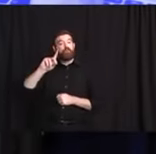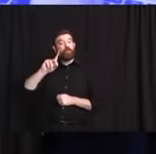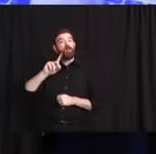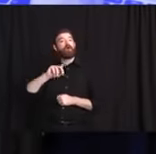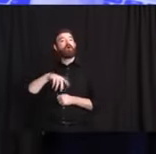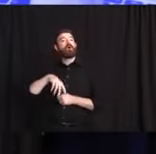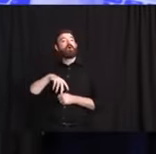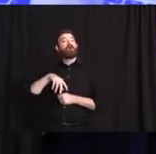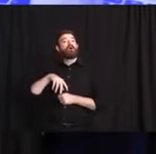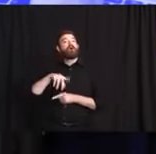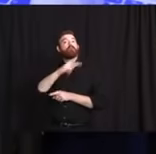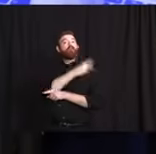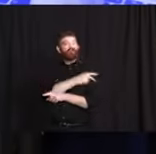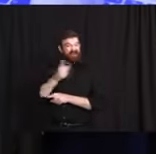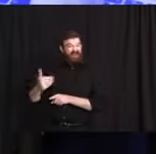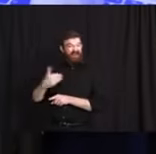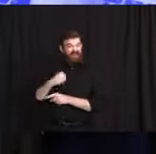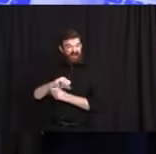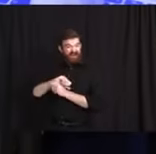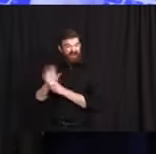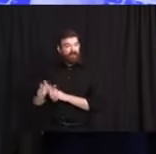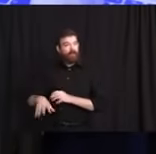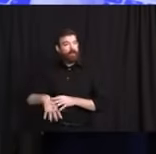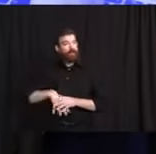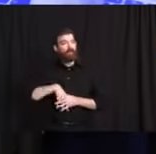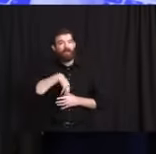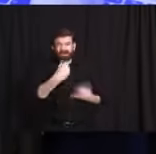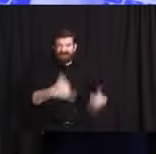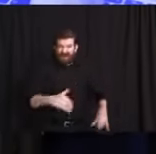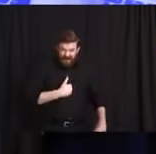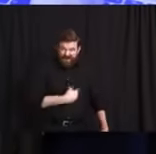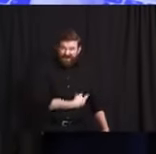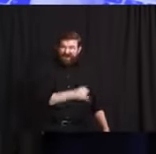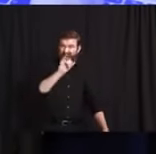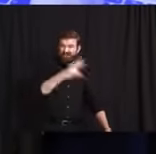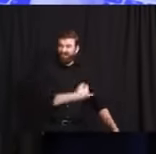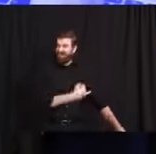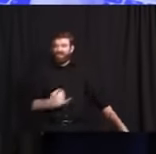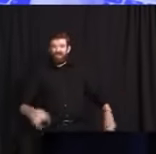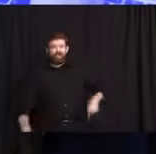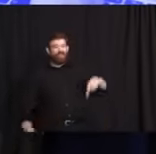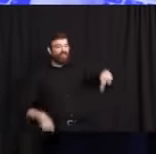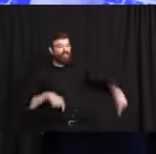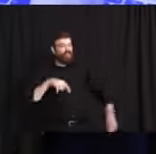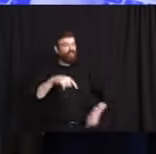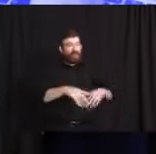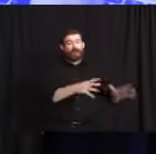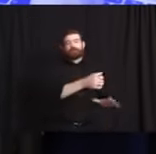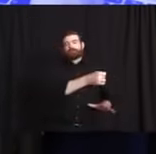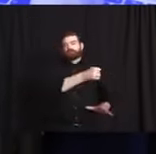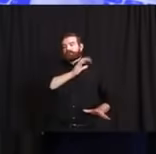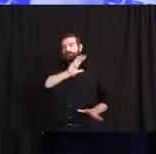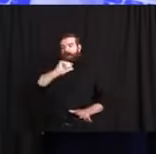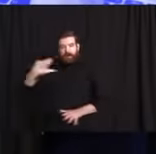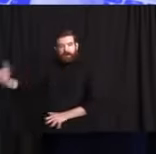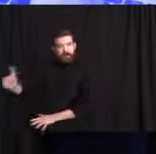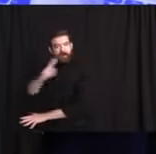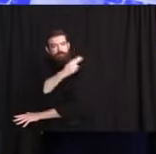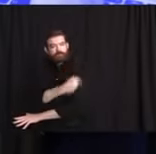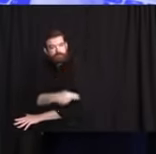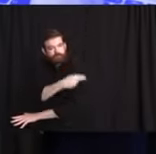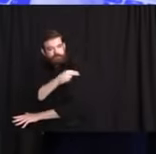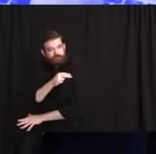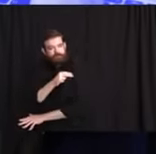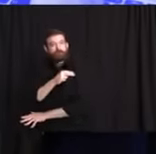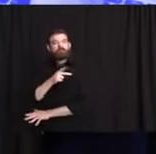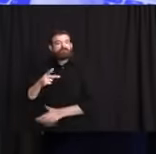his IV in, and ultimately was returned to the hospital, but that subject was cited with aggravated assault against law enforcement as well as an